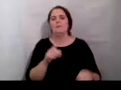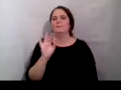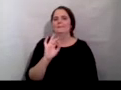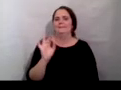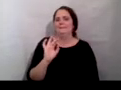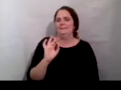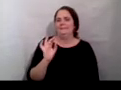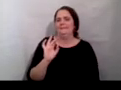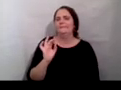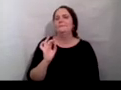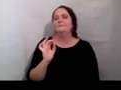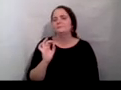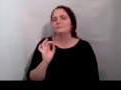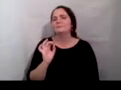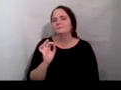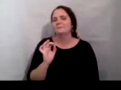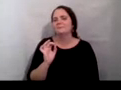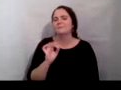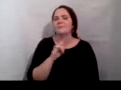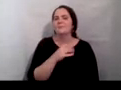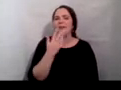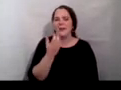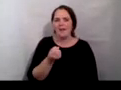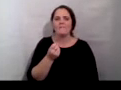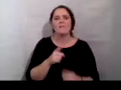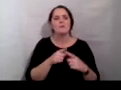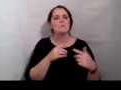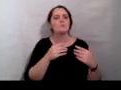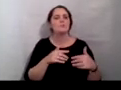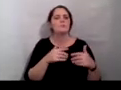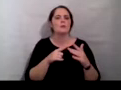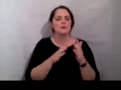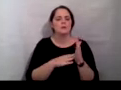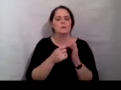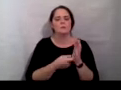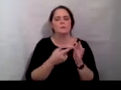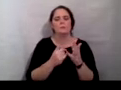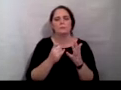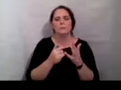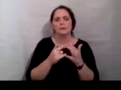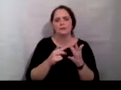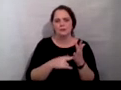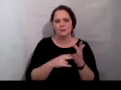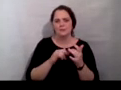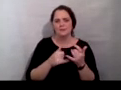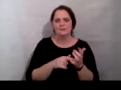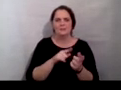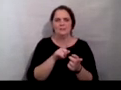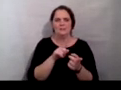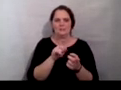all. There's a propensity for almost an impressionist abstraction, if you